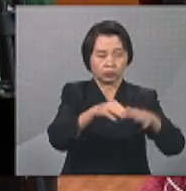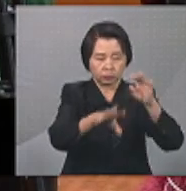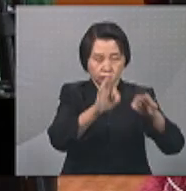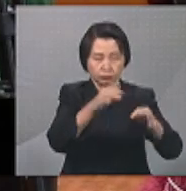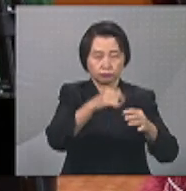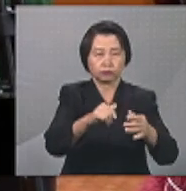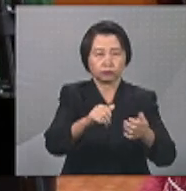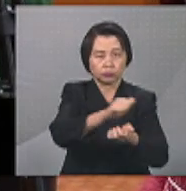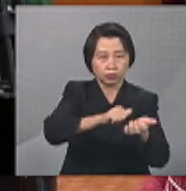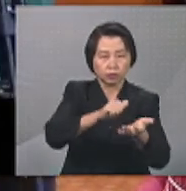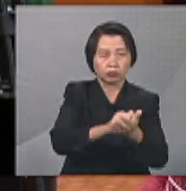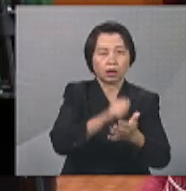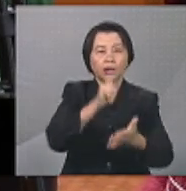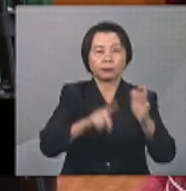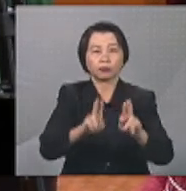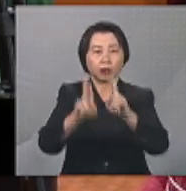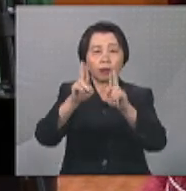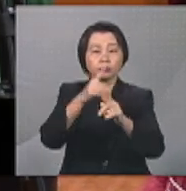trial so far, and what's the update for that?